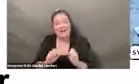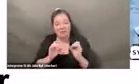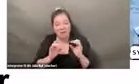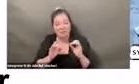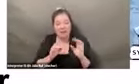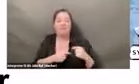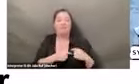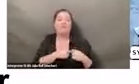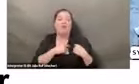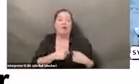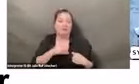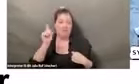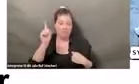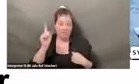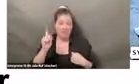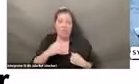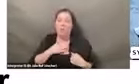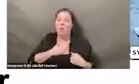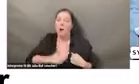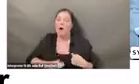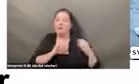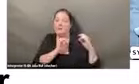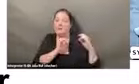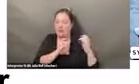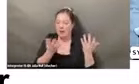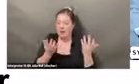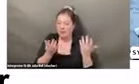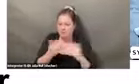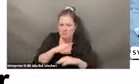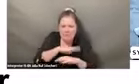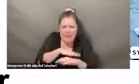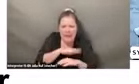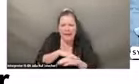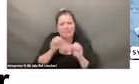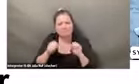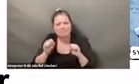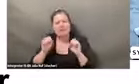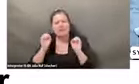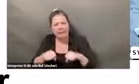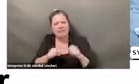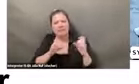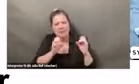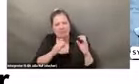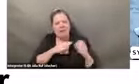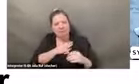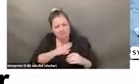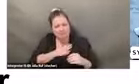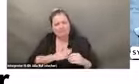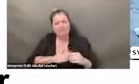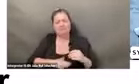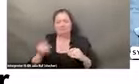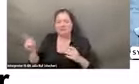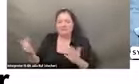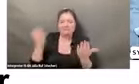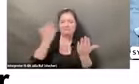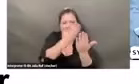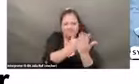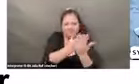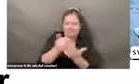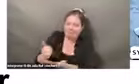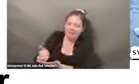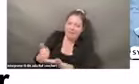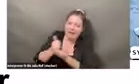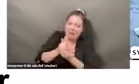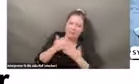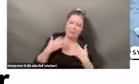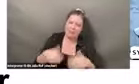just voluntary. If they feel they have the time to contribute, that would help even more and make sure that the